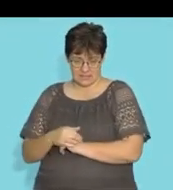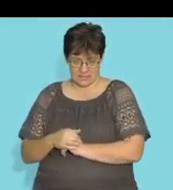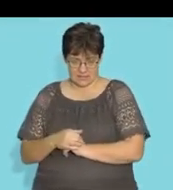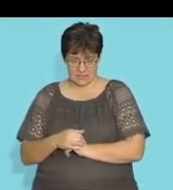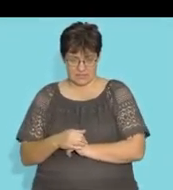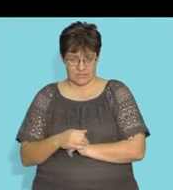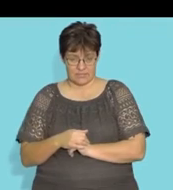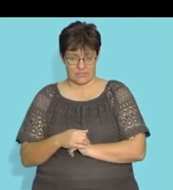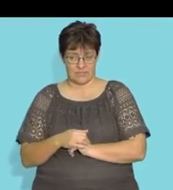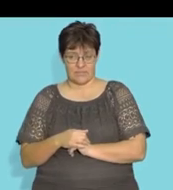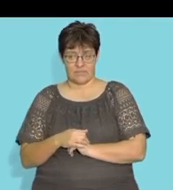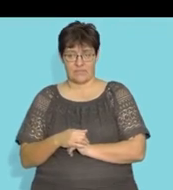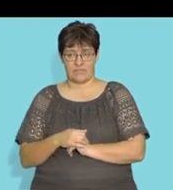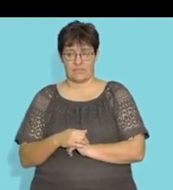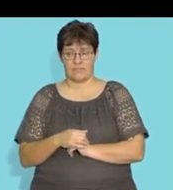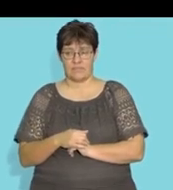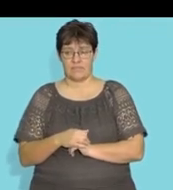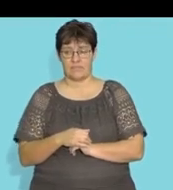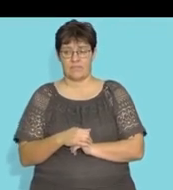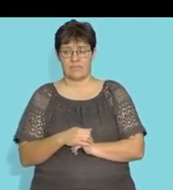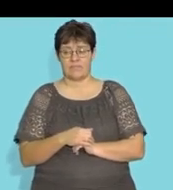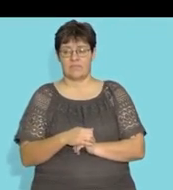weak conjugate base.